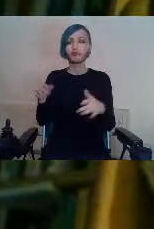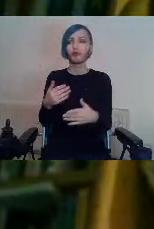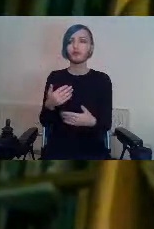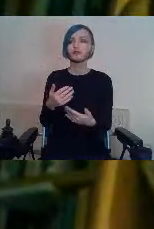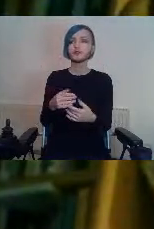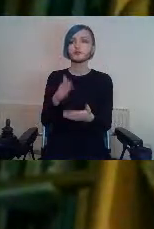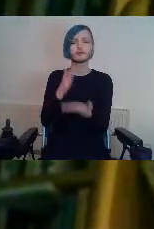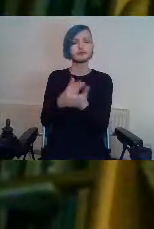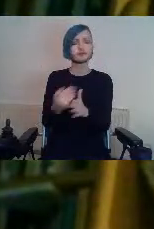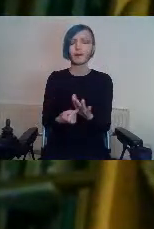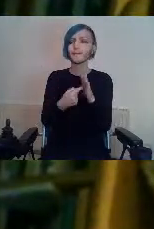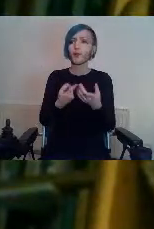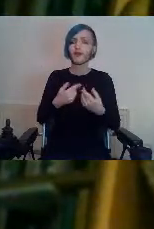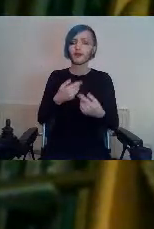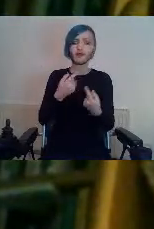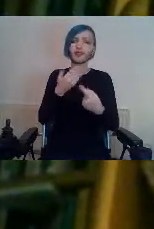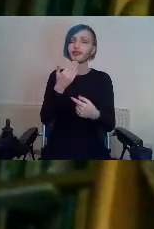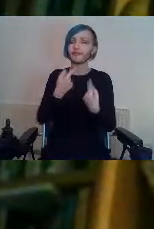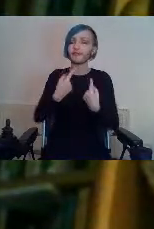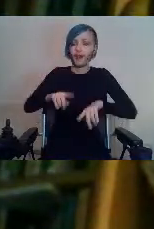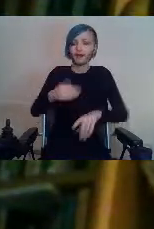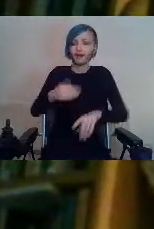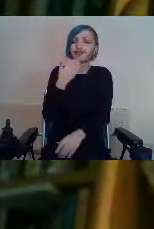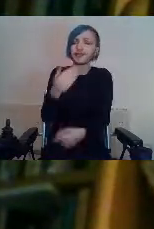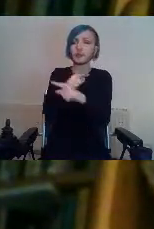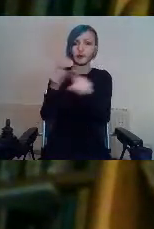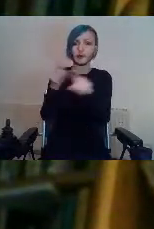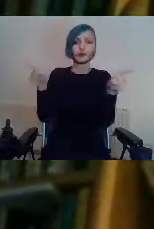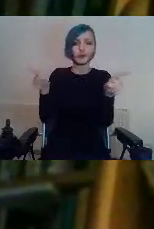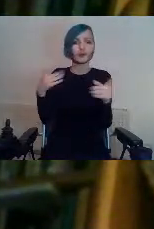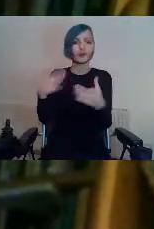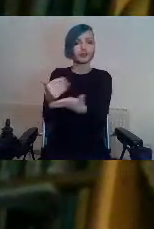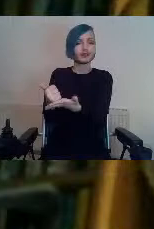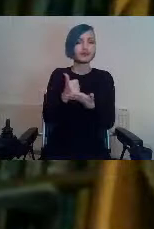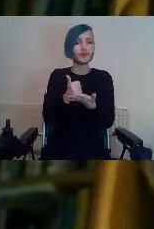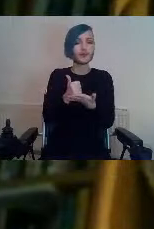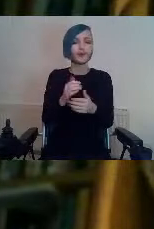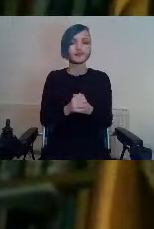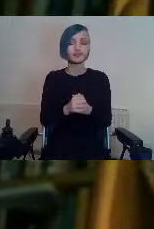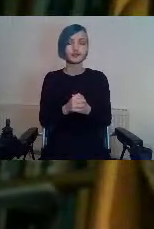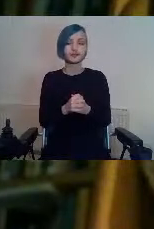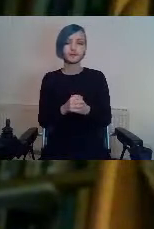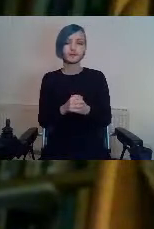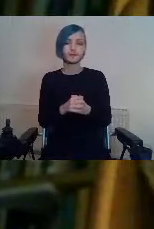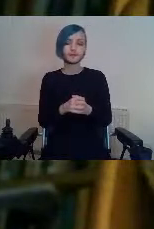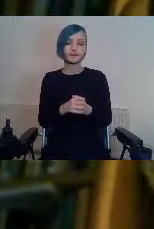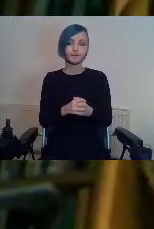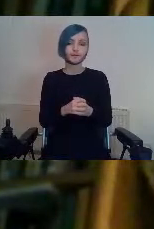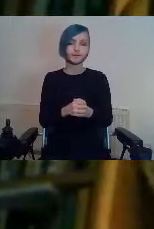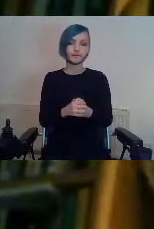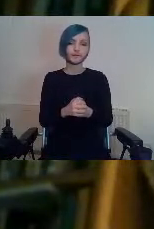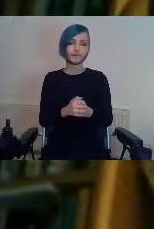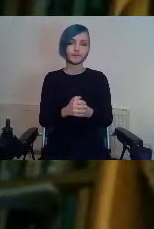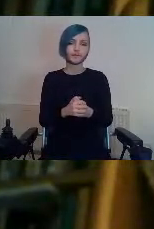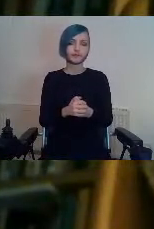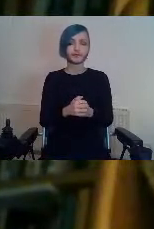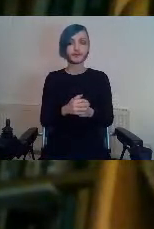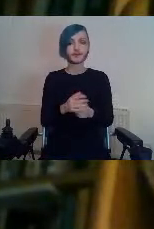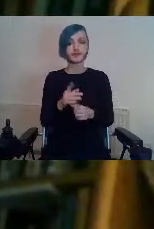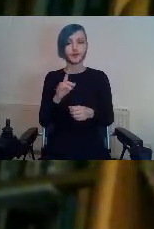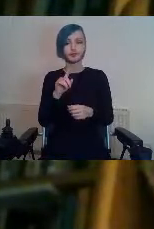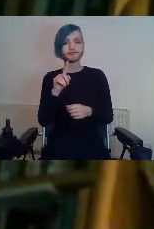us. So whenever we had the court case, one of the coordinators from our Polish